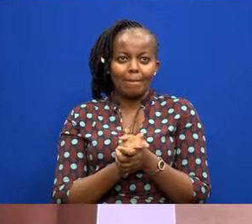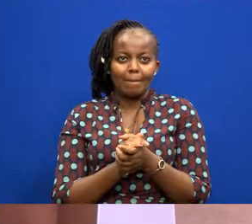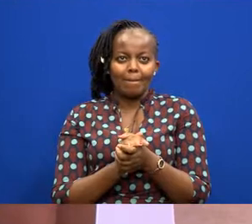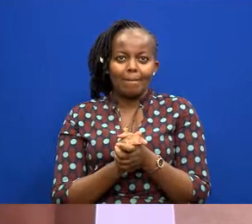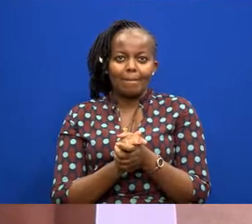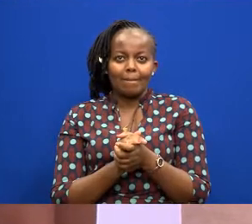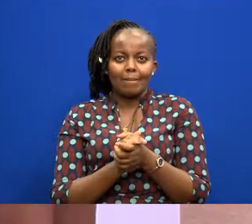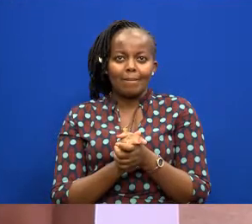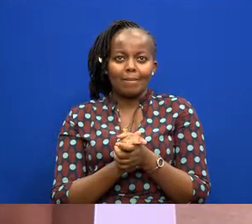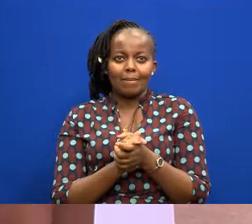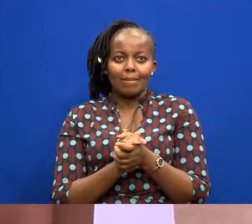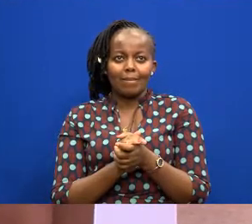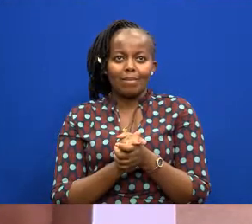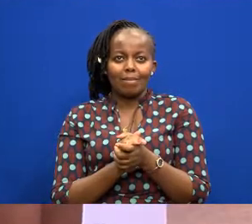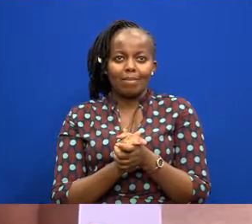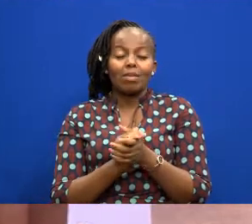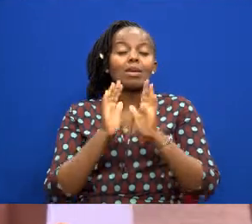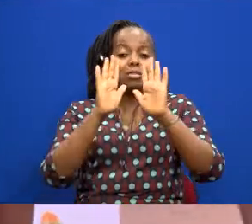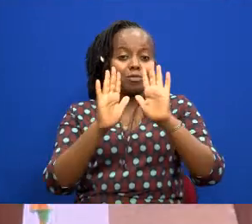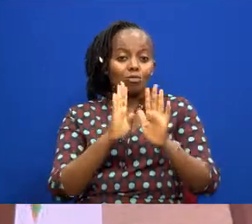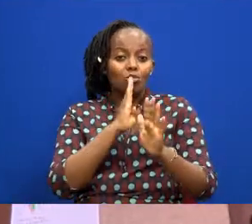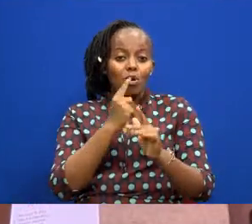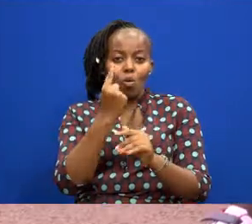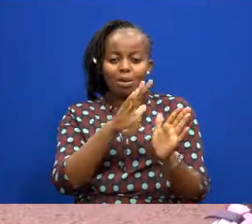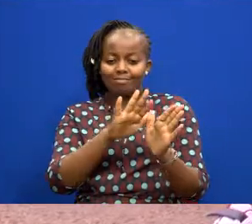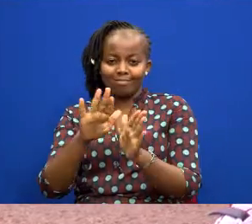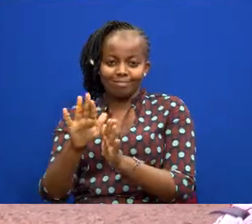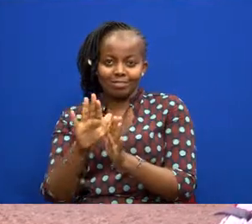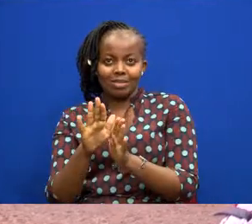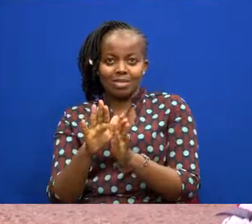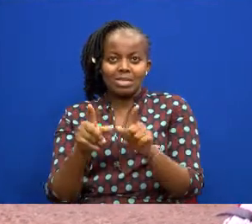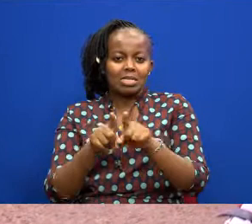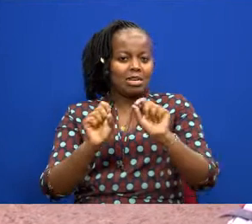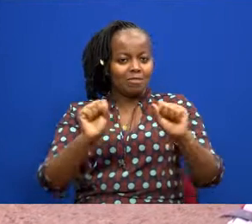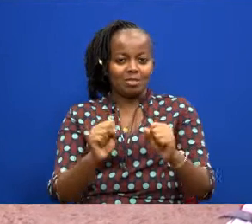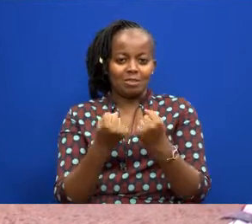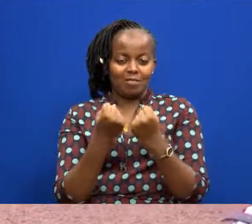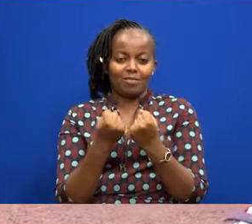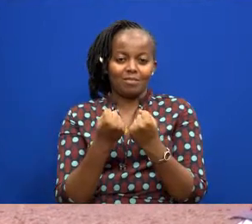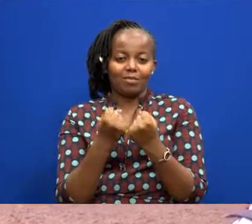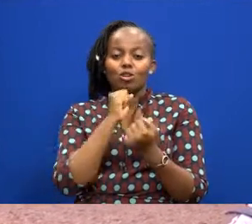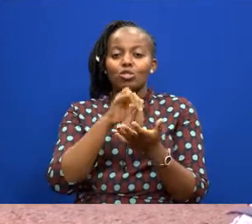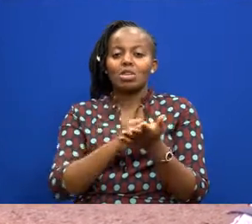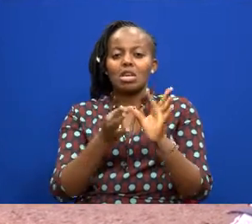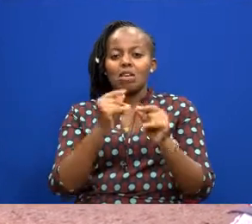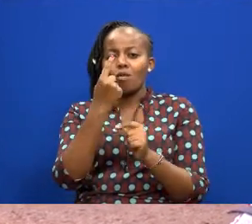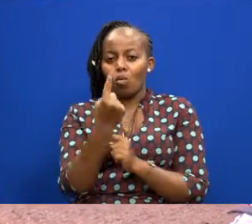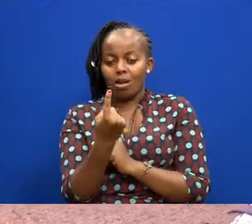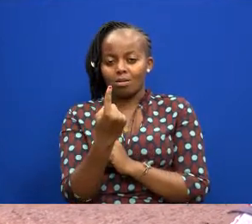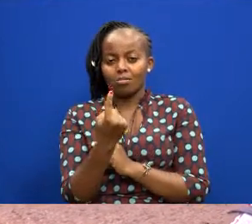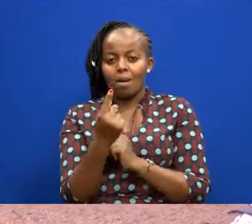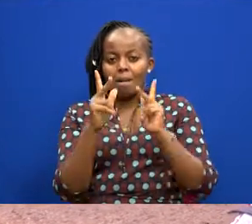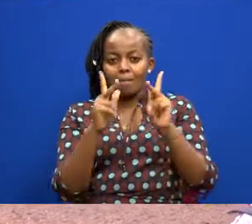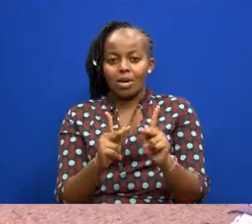Why is it important? It's important to be on one side. It's also a safety precaution. So that when one of